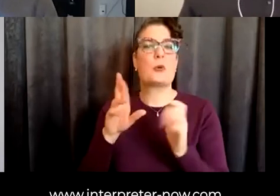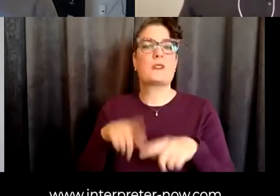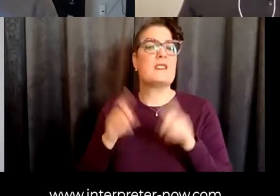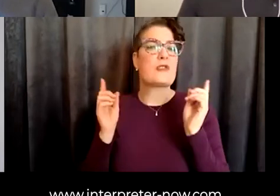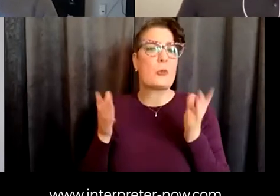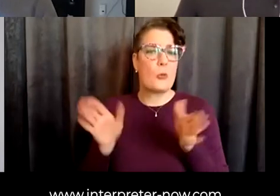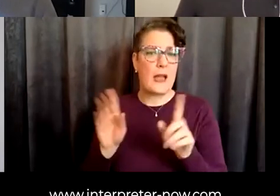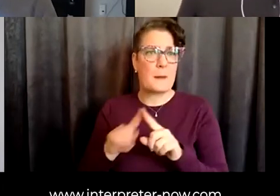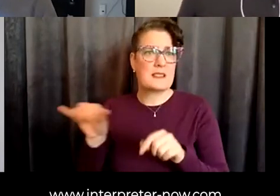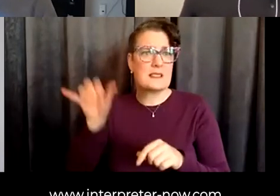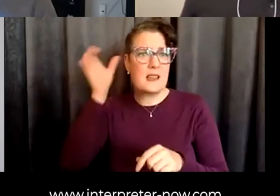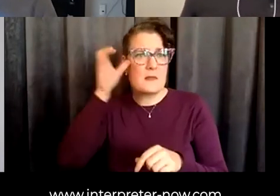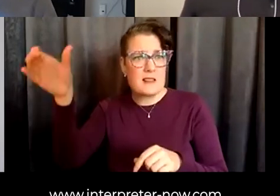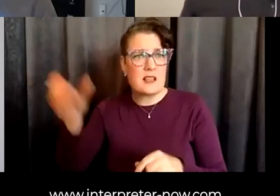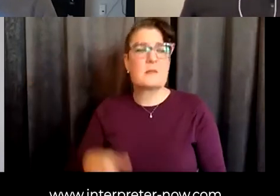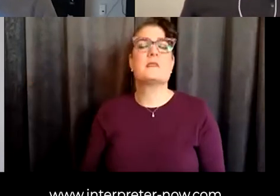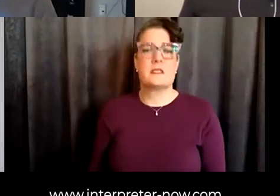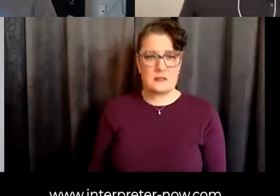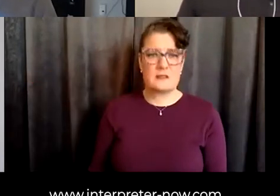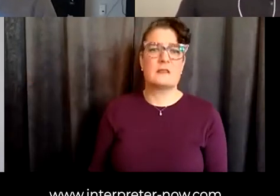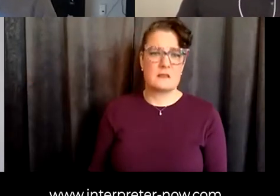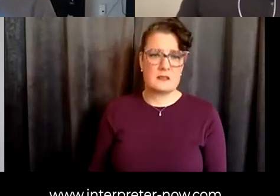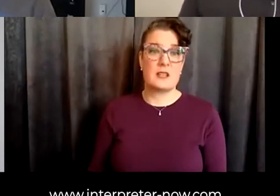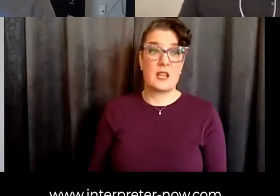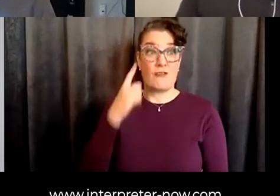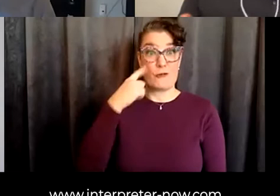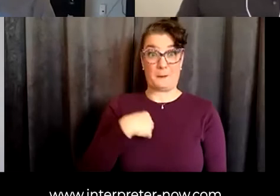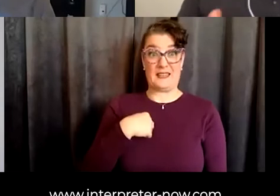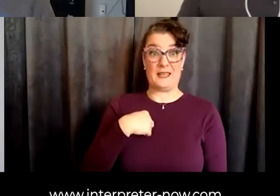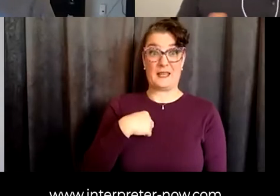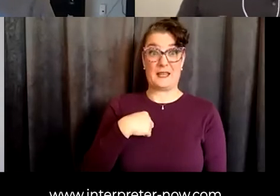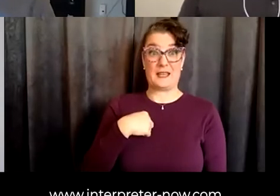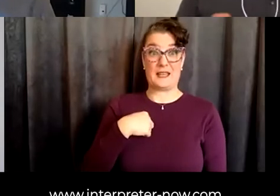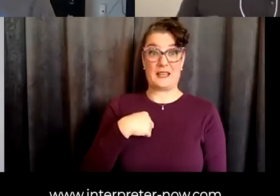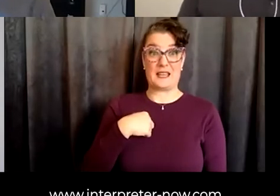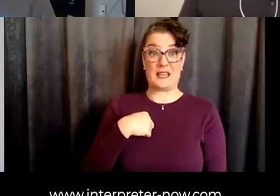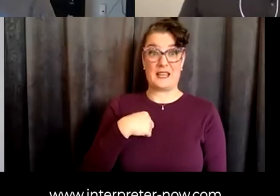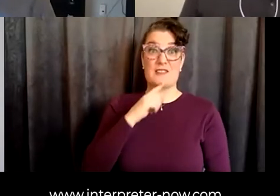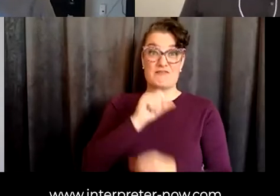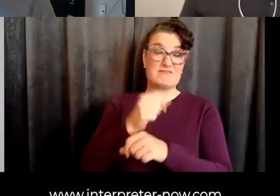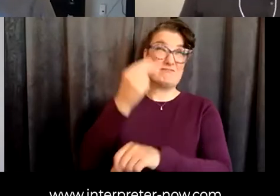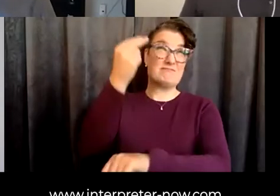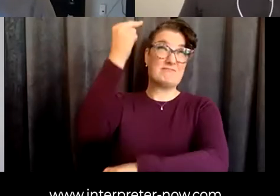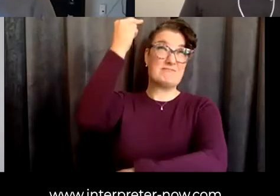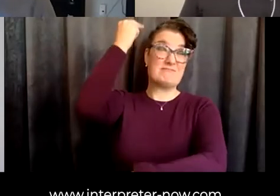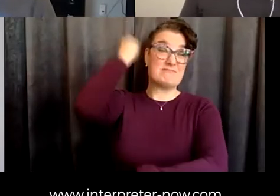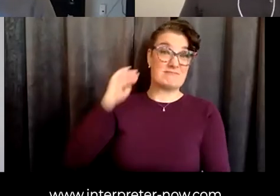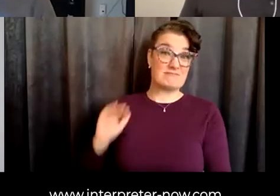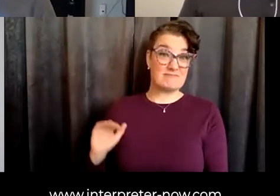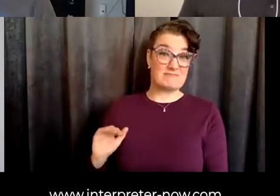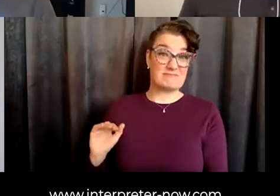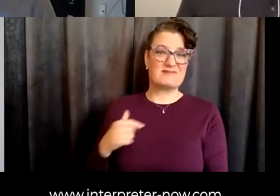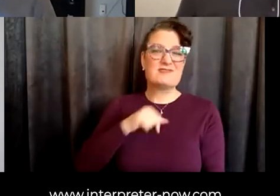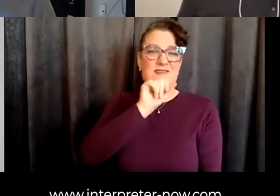them. And for me, I look back when I look through some of my back to my childhood, like I love drawing.